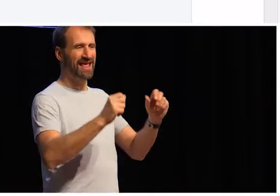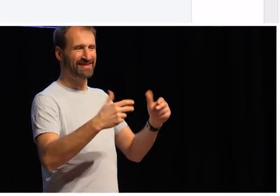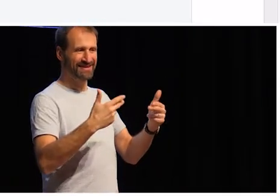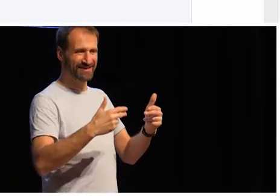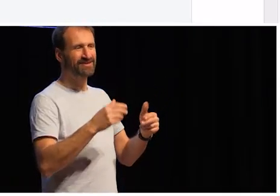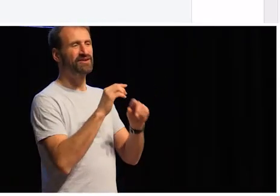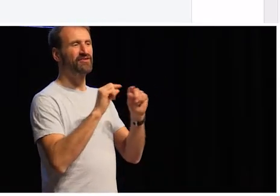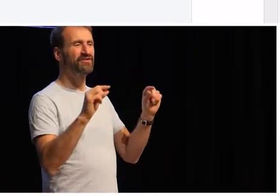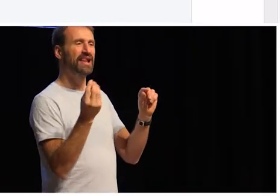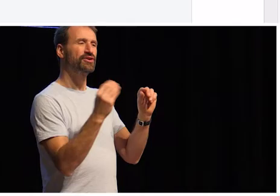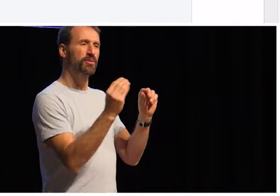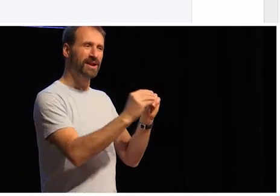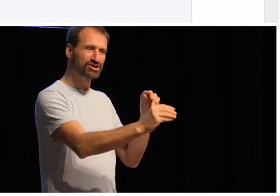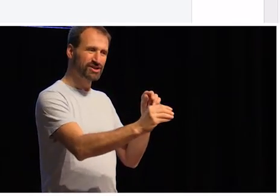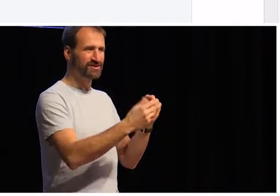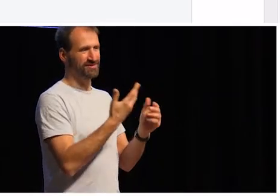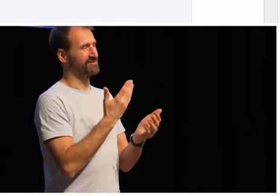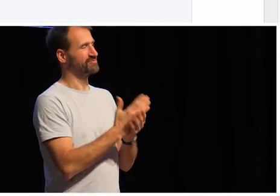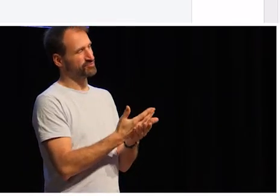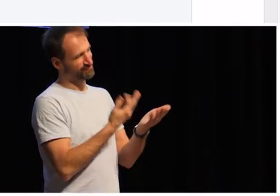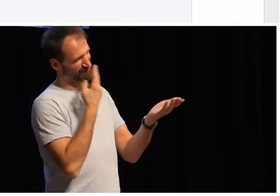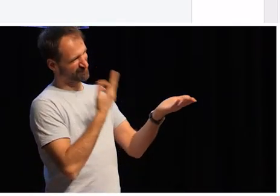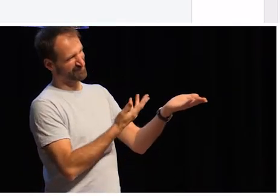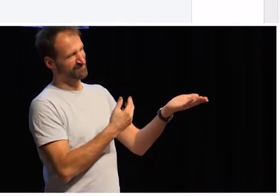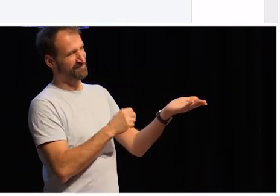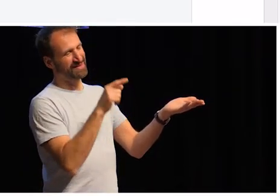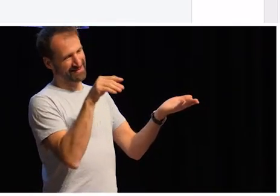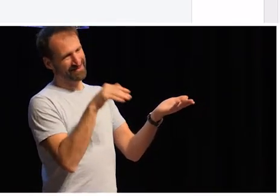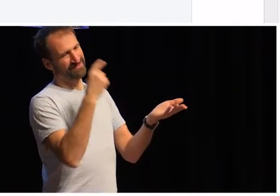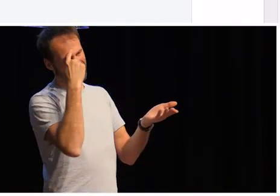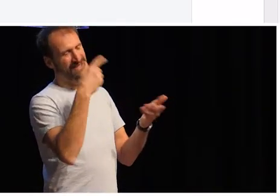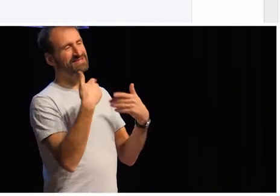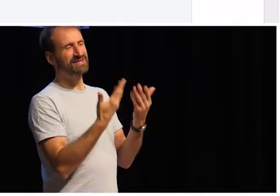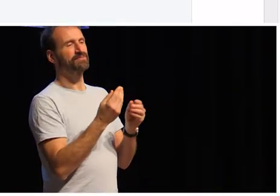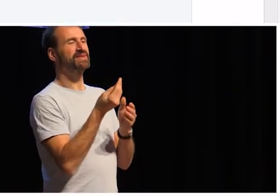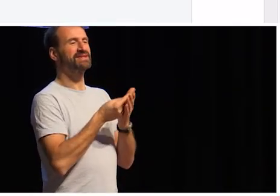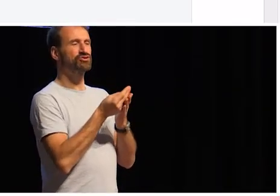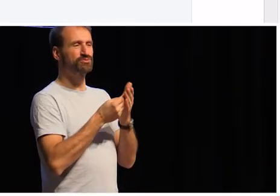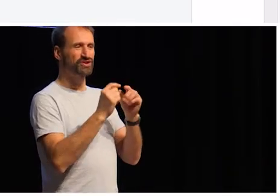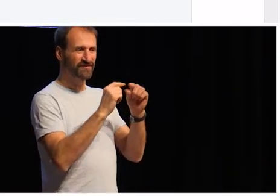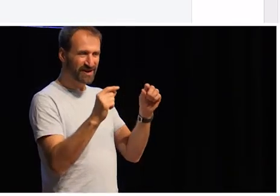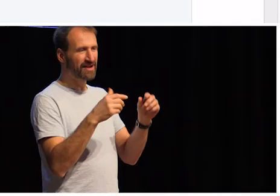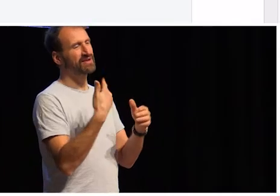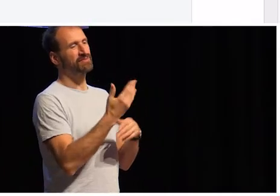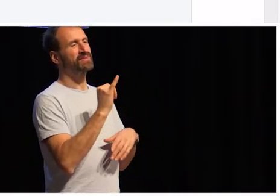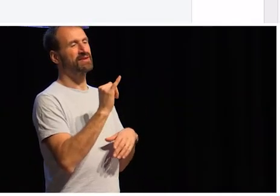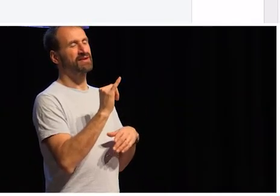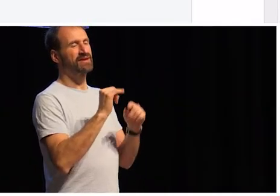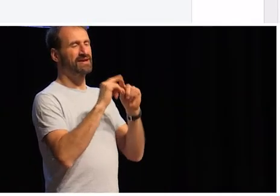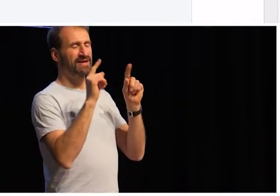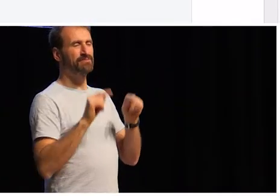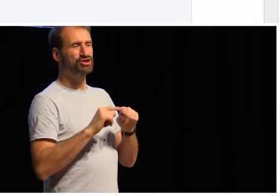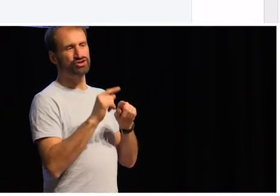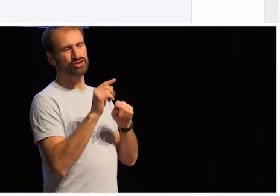completion and so it already knows that there is some description field in an image URL and so on and there was also